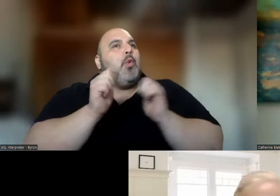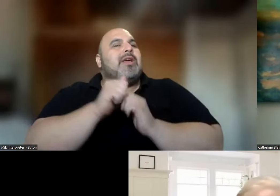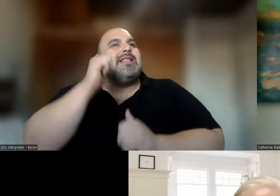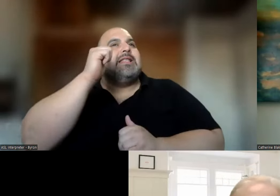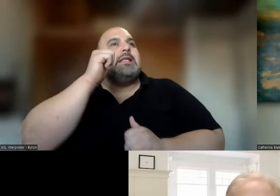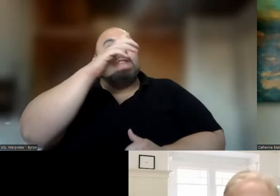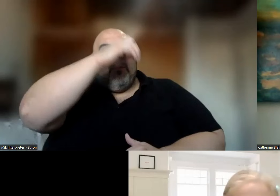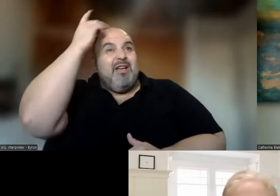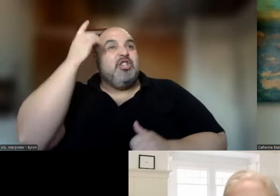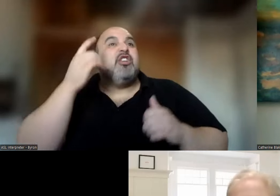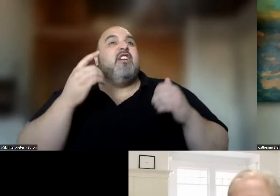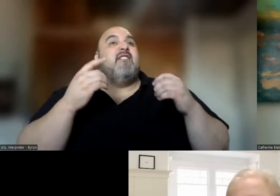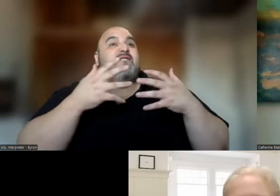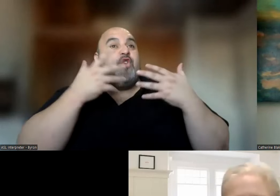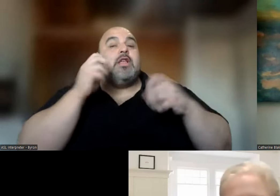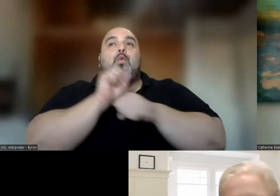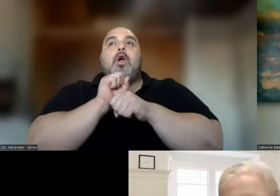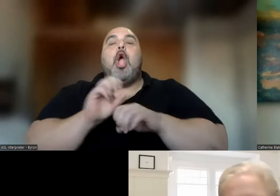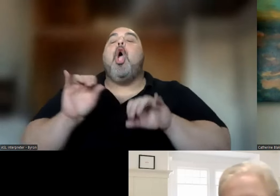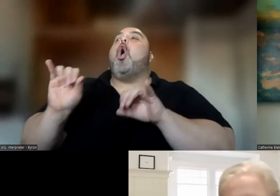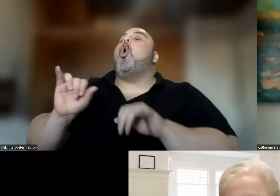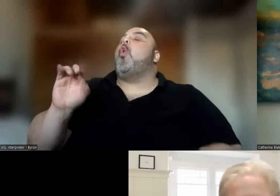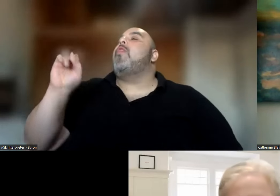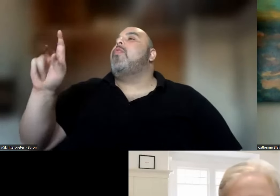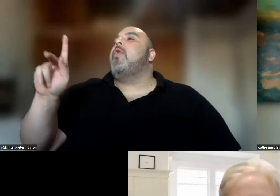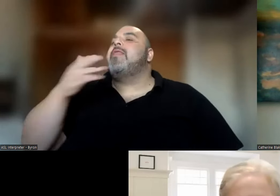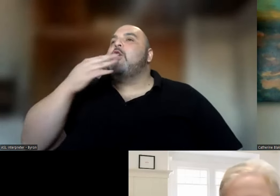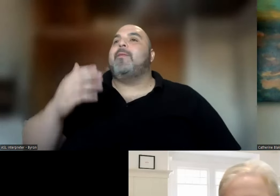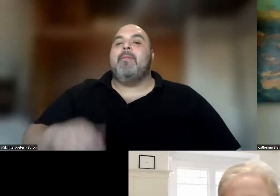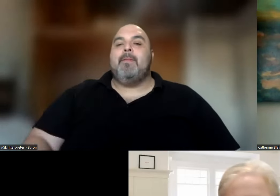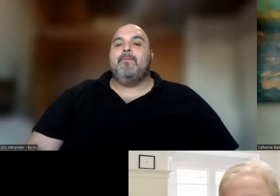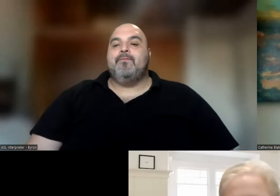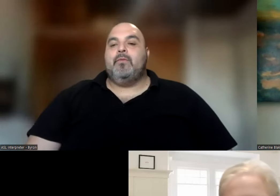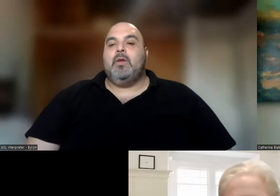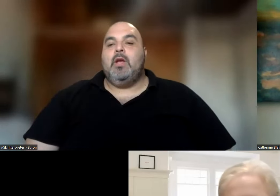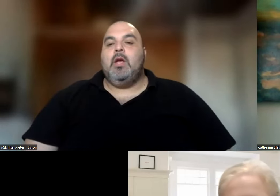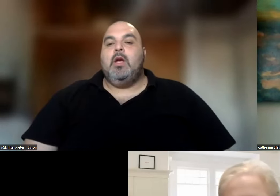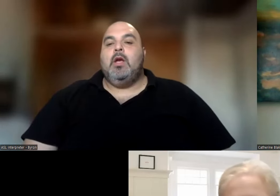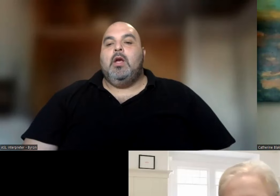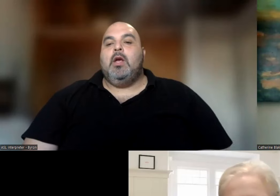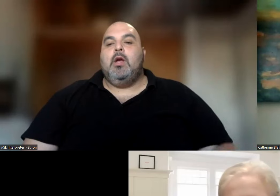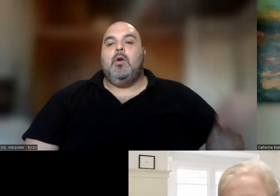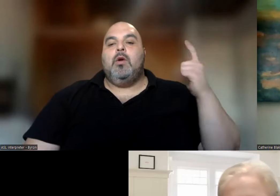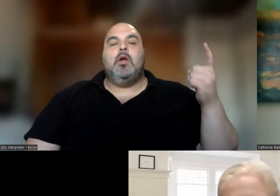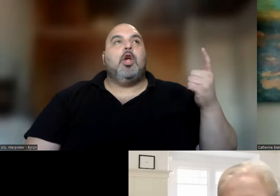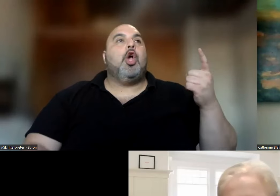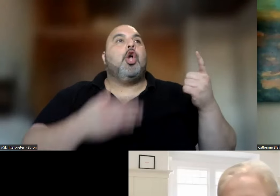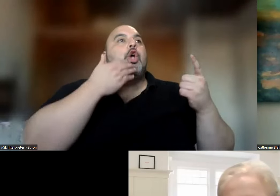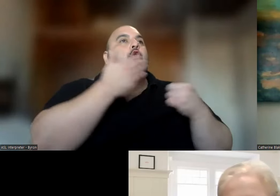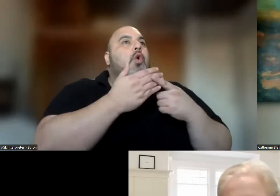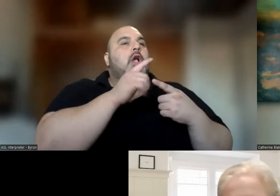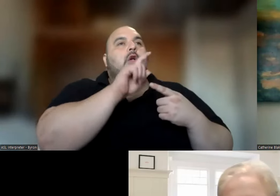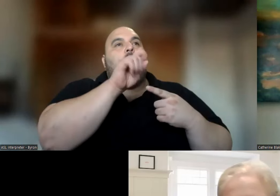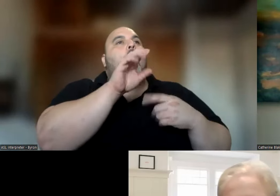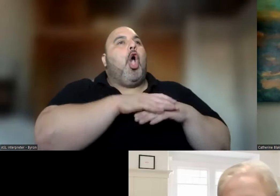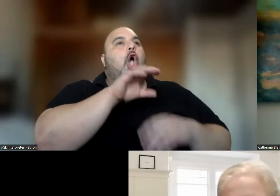work? Oh, okay. Thank you for that. So 2 questions. One, I did want to point out great questions and point on the